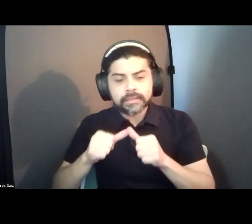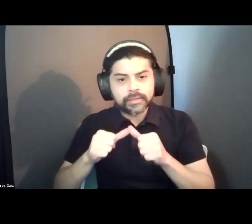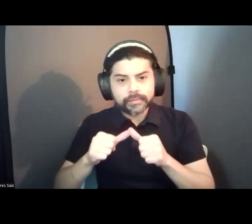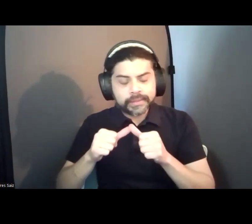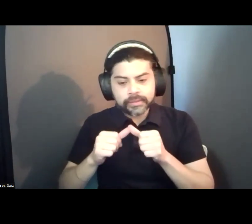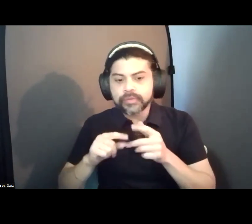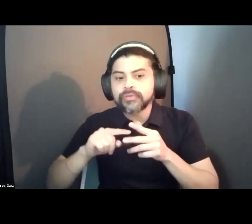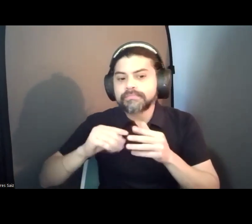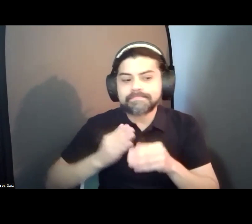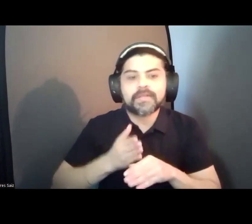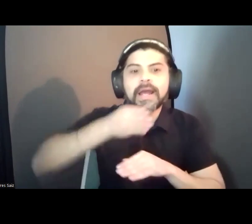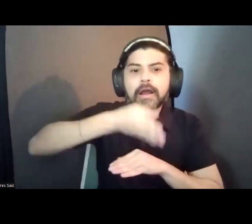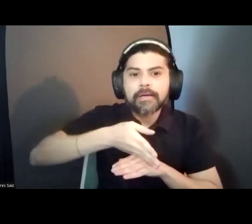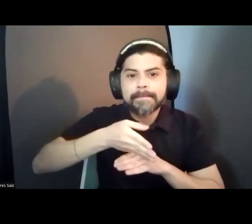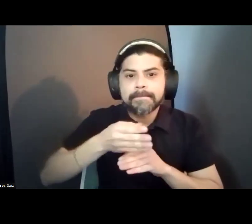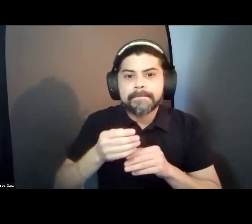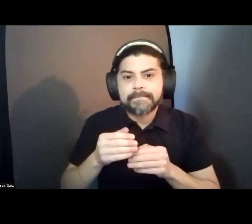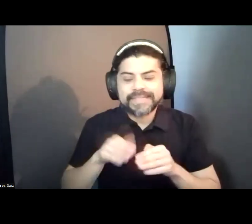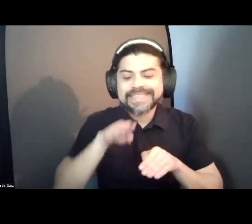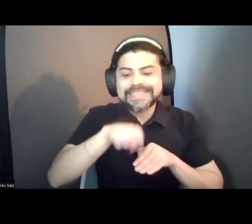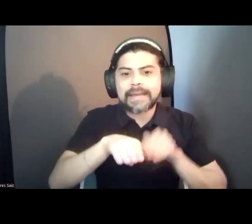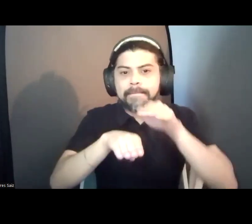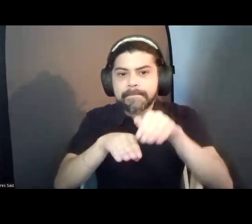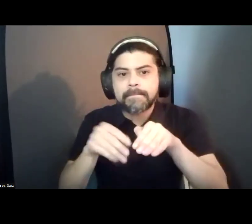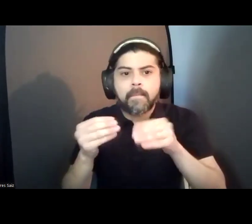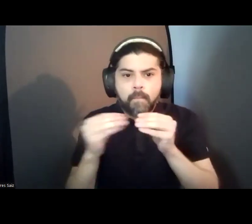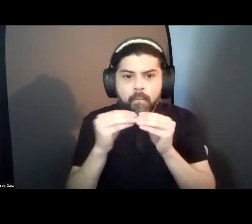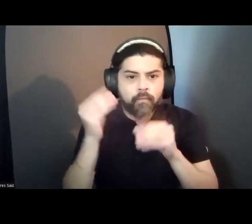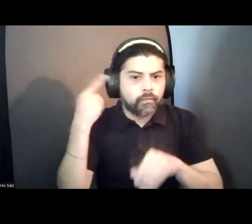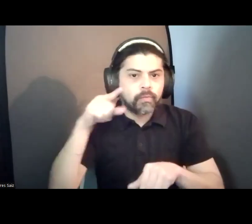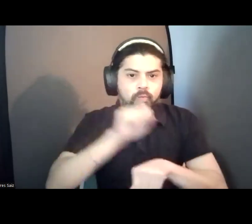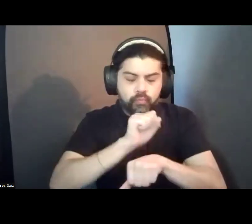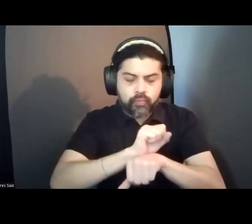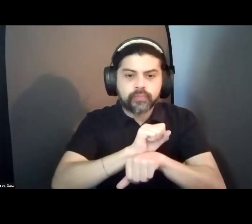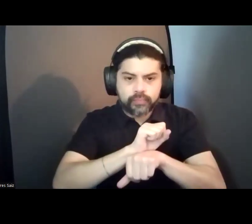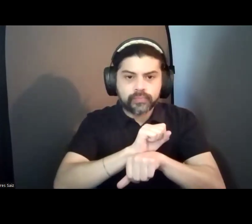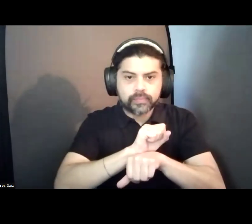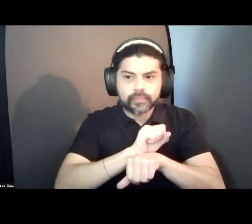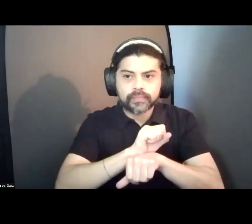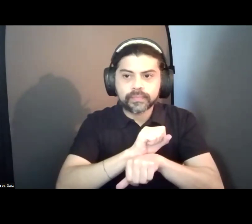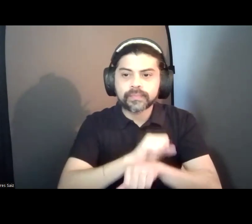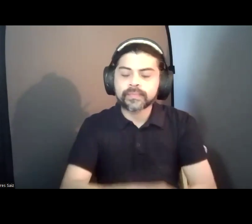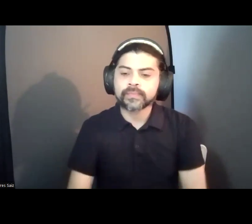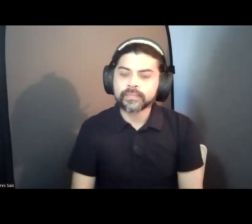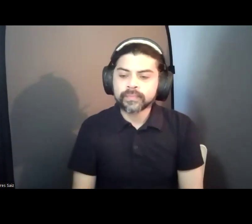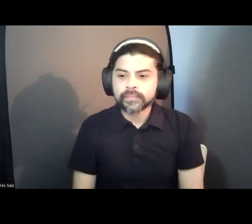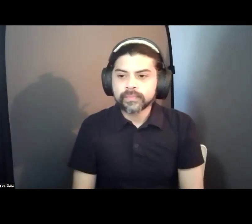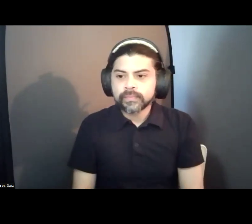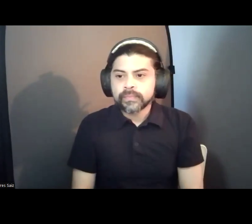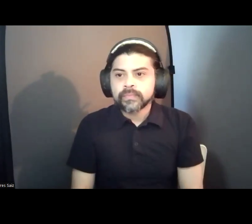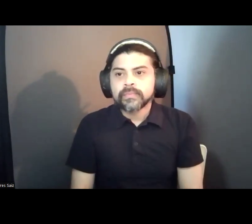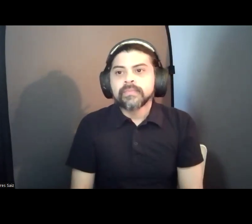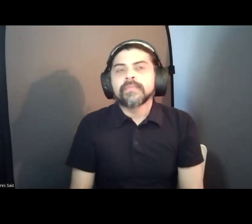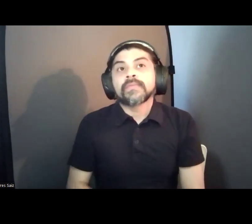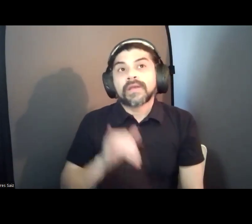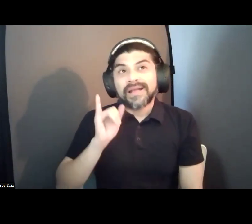just, again, tremendous appreciation for that partnership, and especially now. Some of those provisions have also had an impact